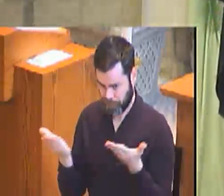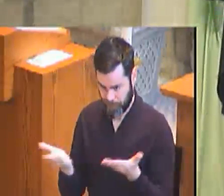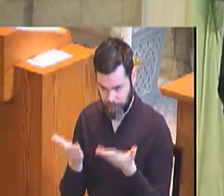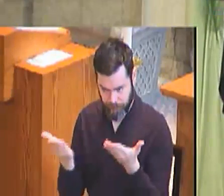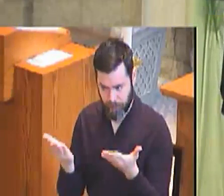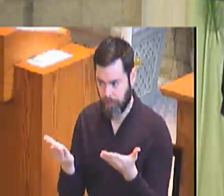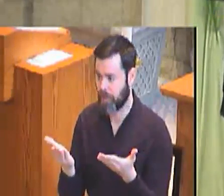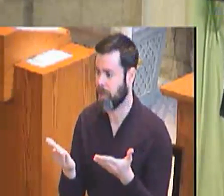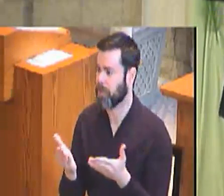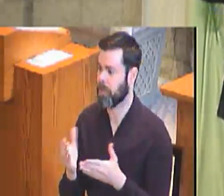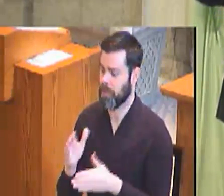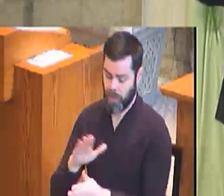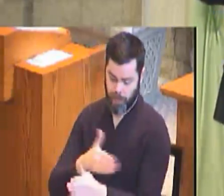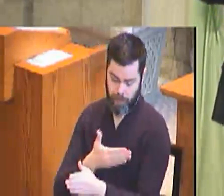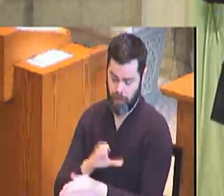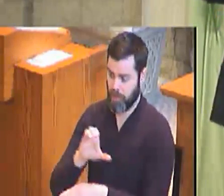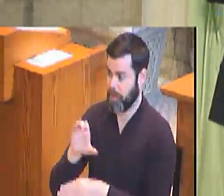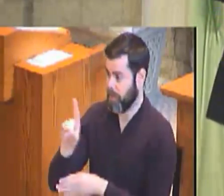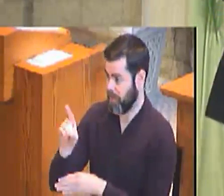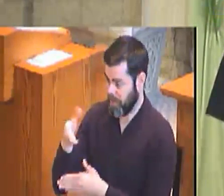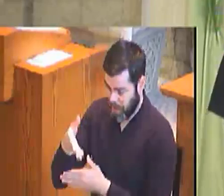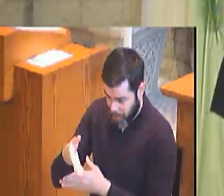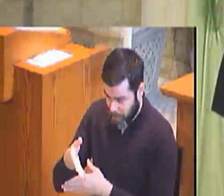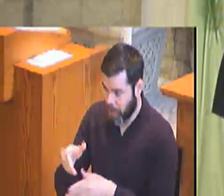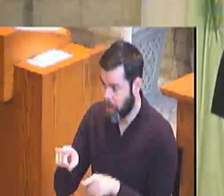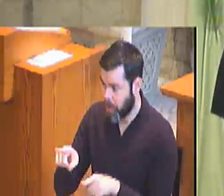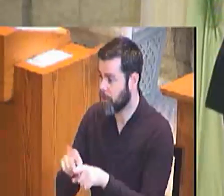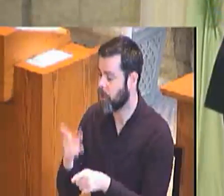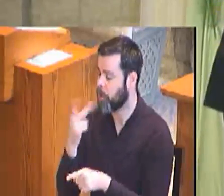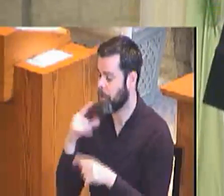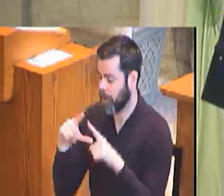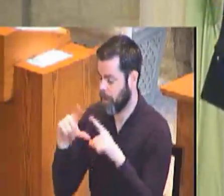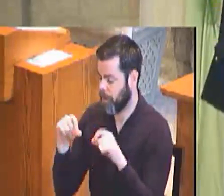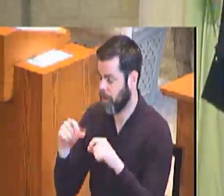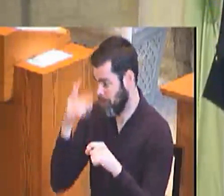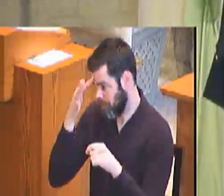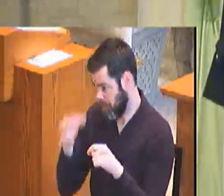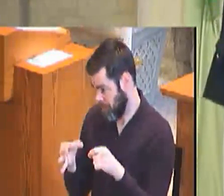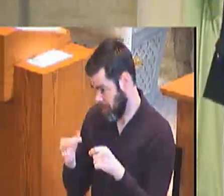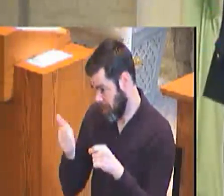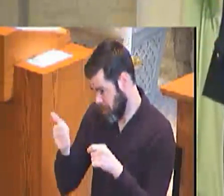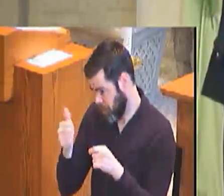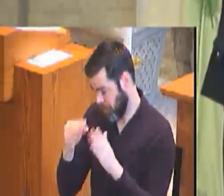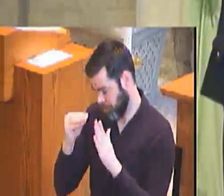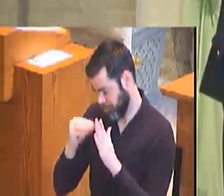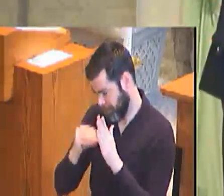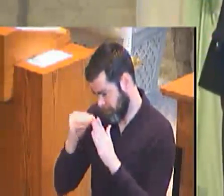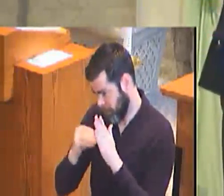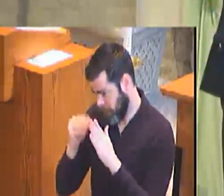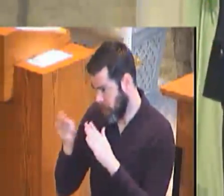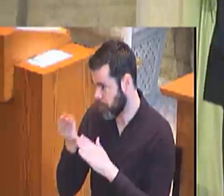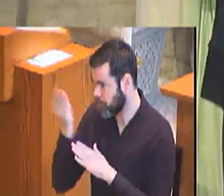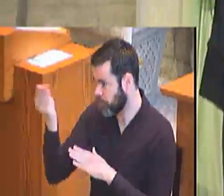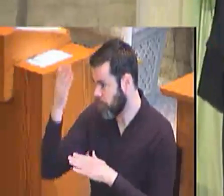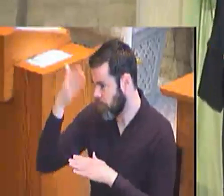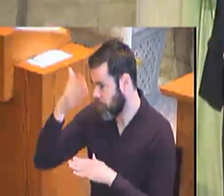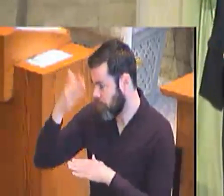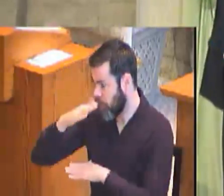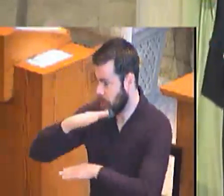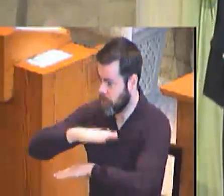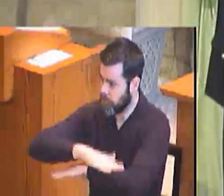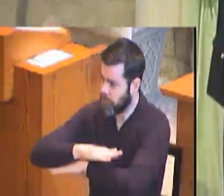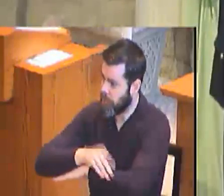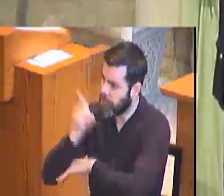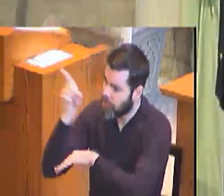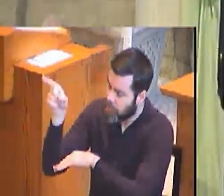a welcoming CD in there. There's a pink card. If you choose to fill out any part of that card, turn that into our book desk.